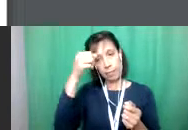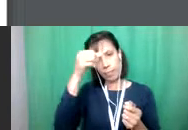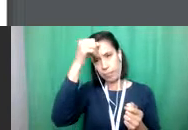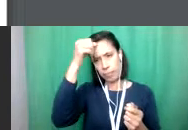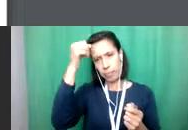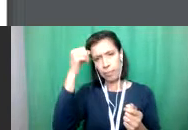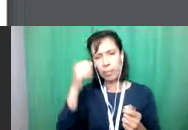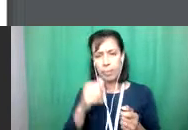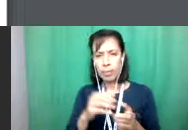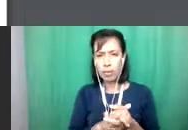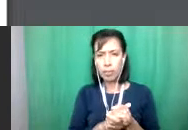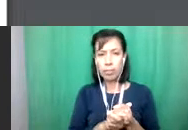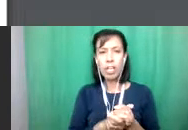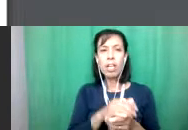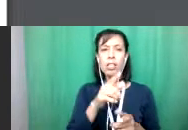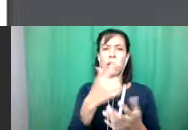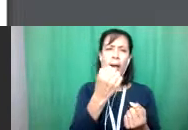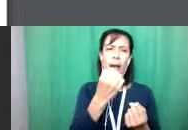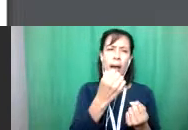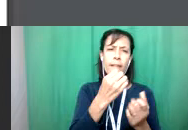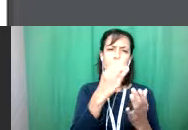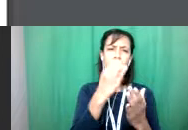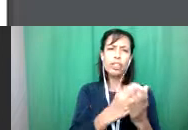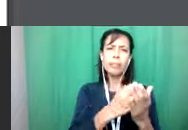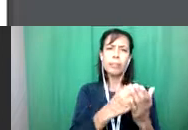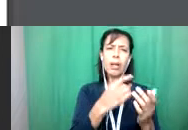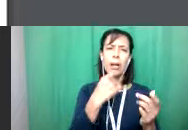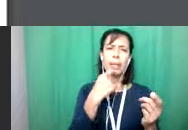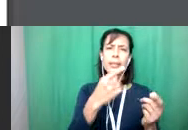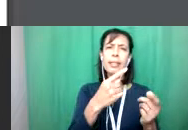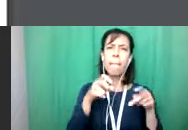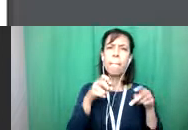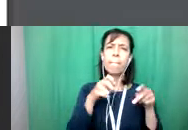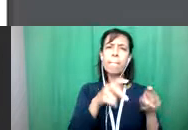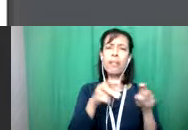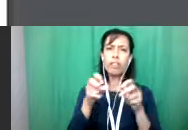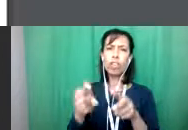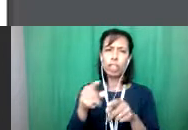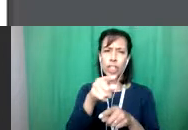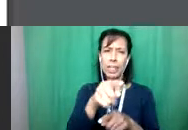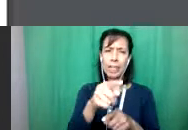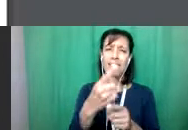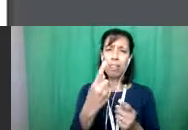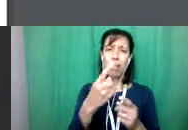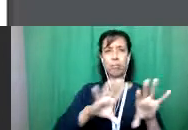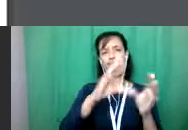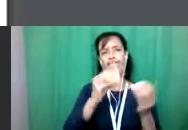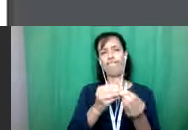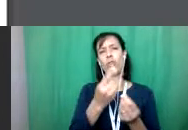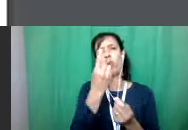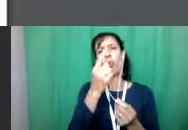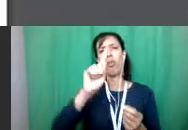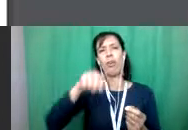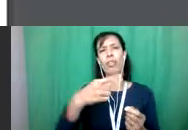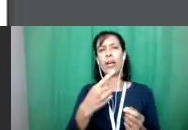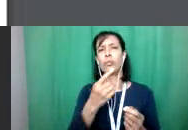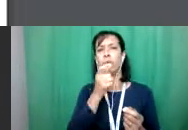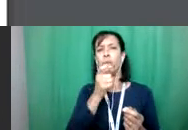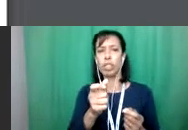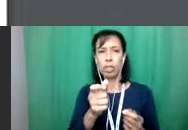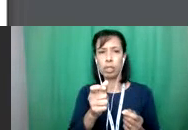chapter called methodology will take up 1,000 words. And then you've got your results and discussion